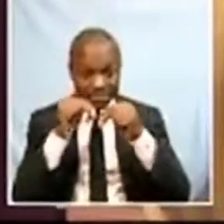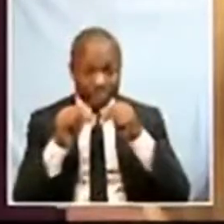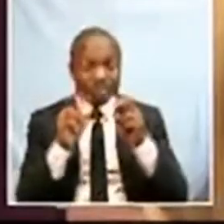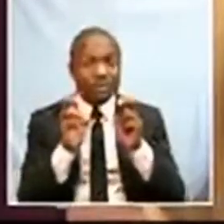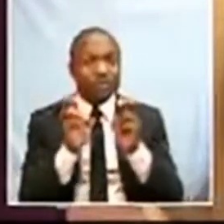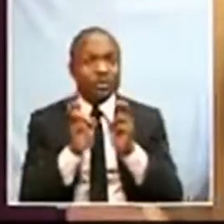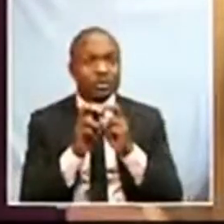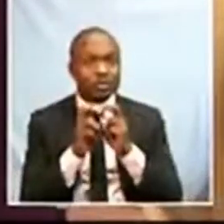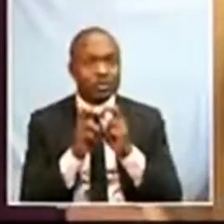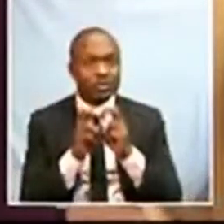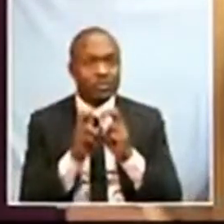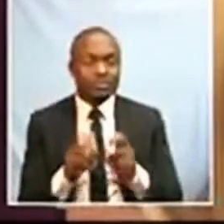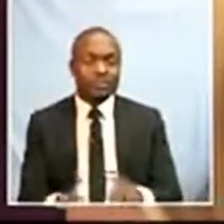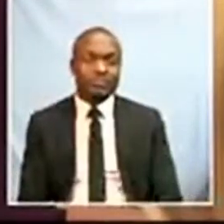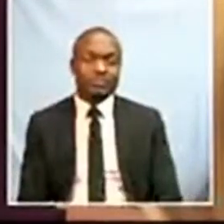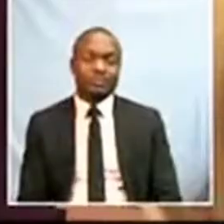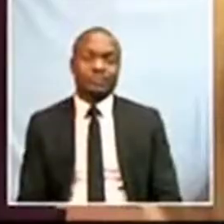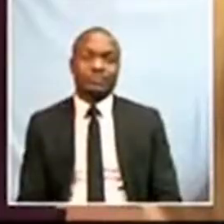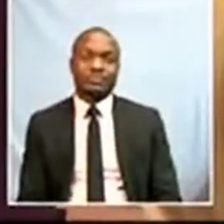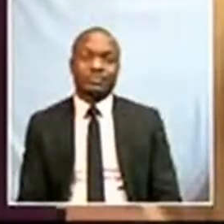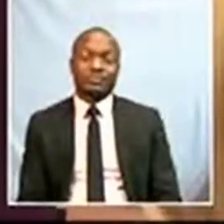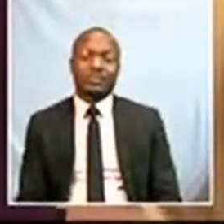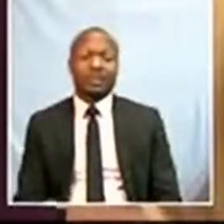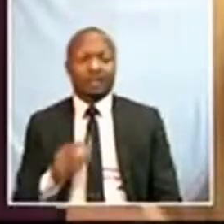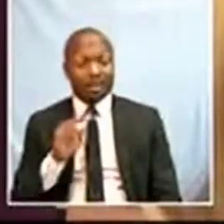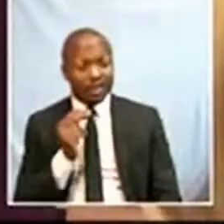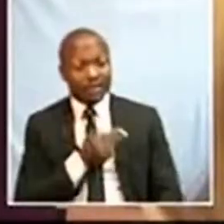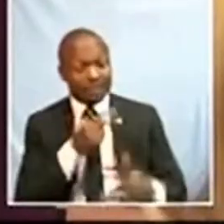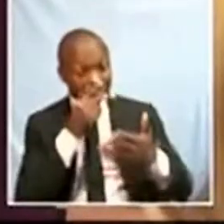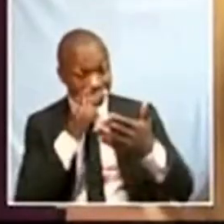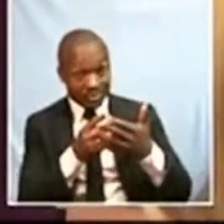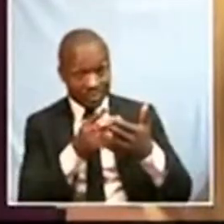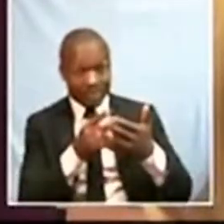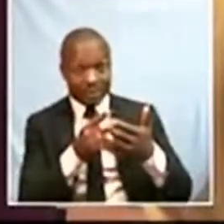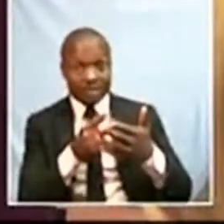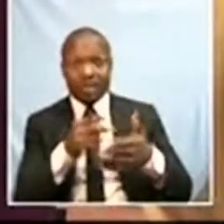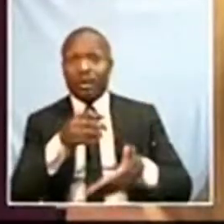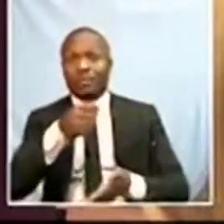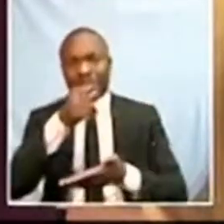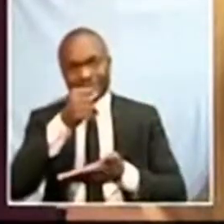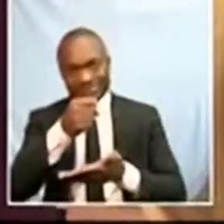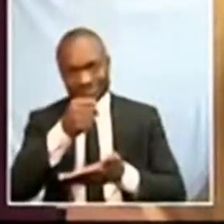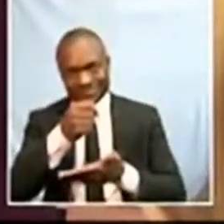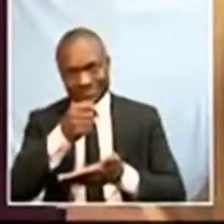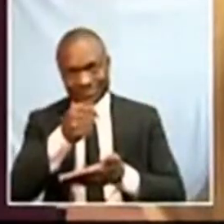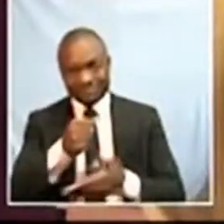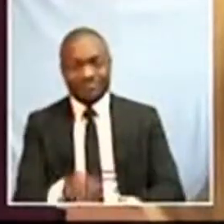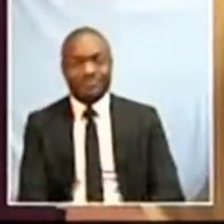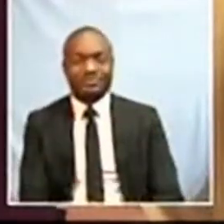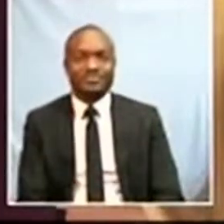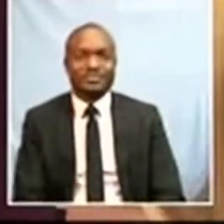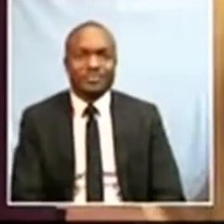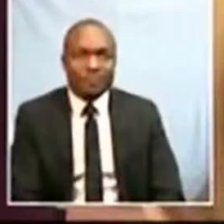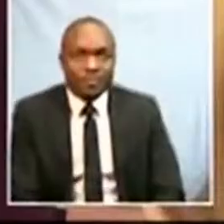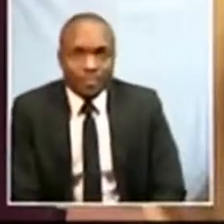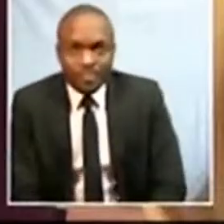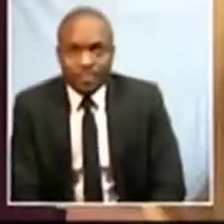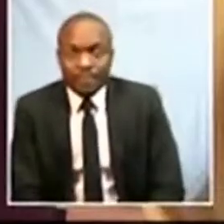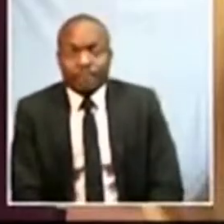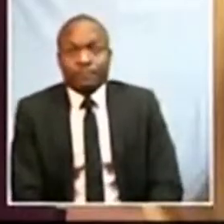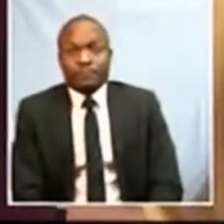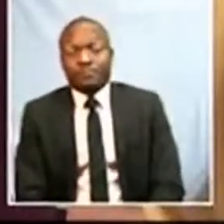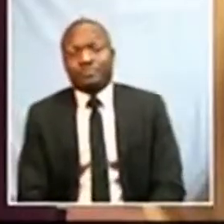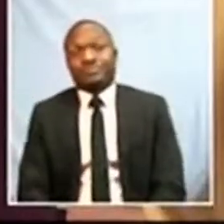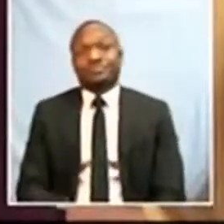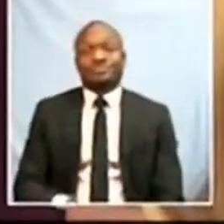contract? We are looking at the initial cost. Okay.